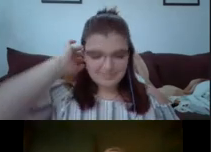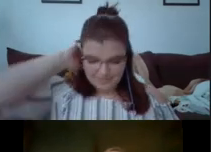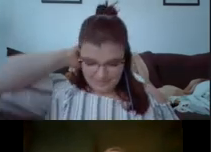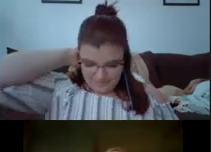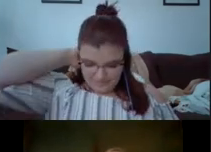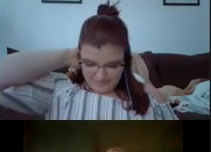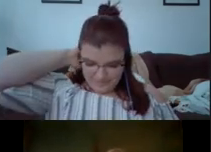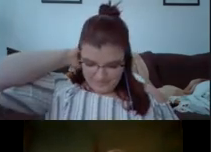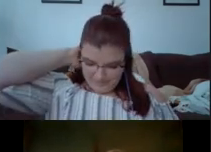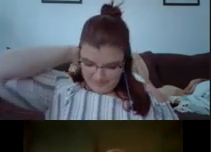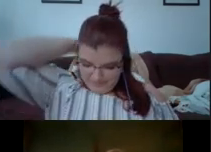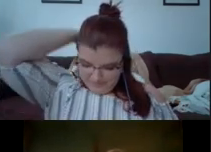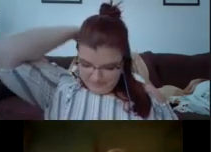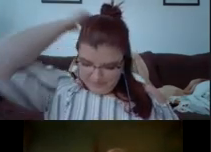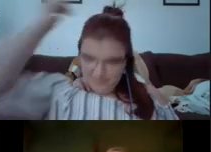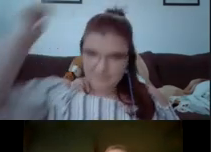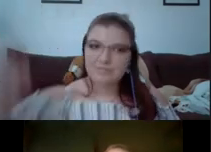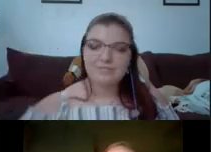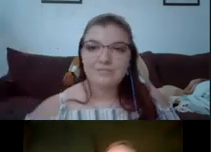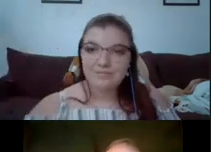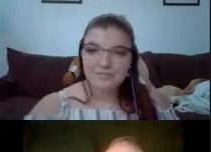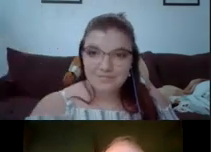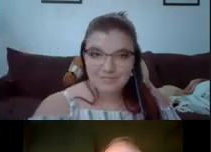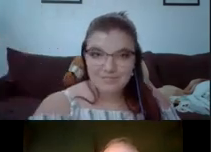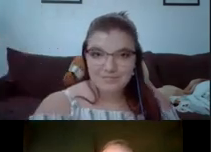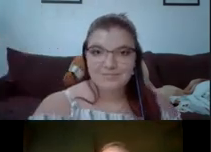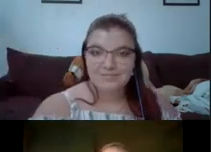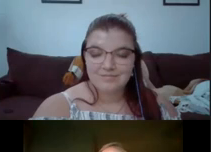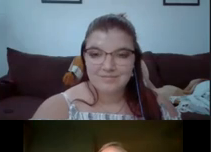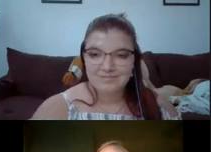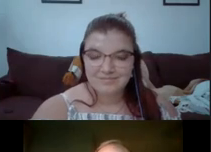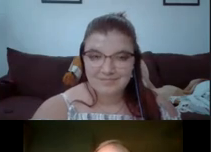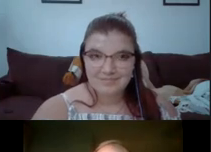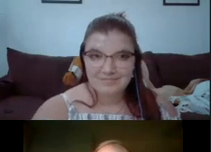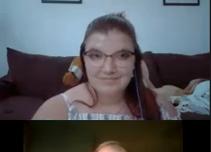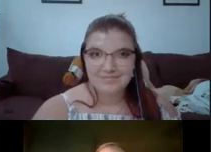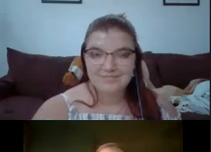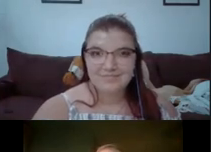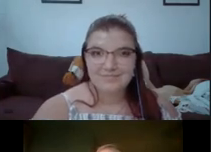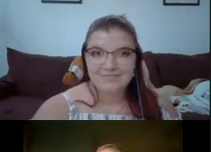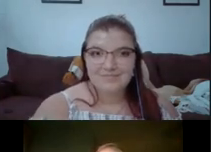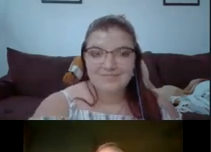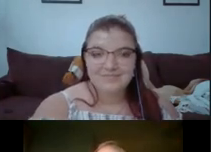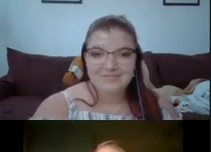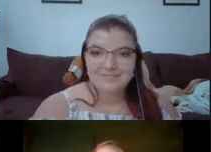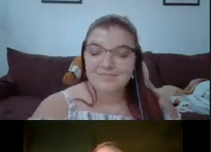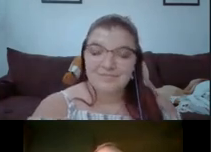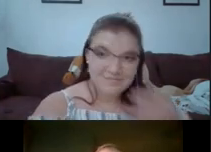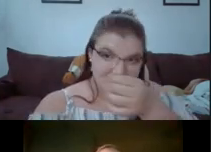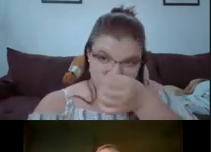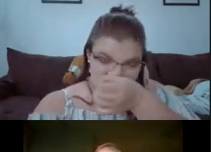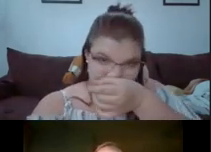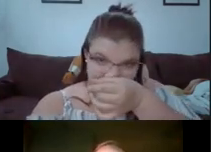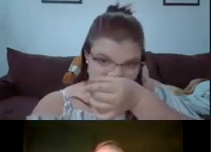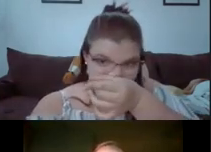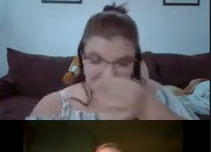1979 Special Olympics. On the left is Muhammad Ali. On the right is Rafer Johnson, considered maybe the greatest athlete of